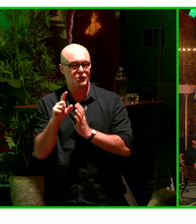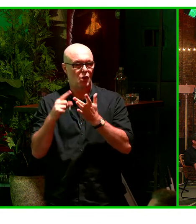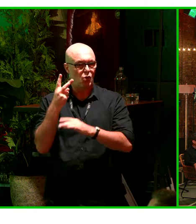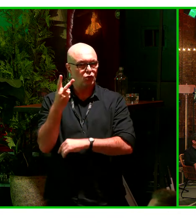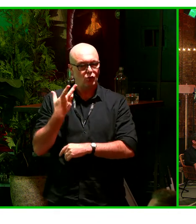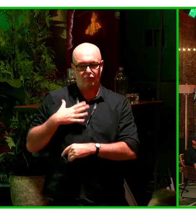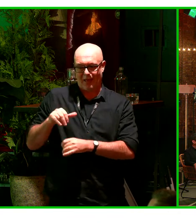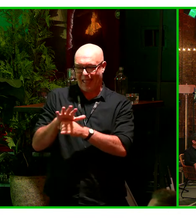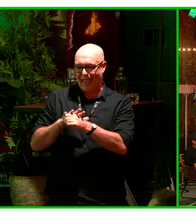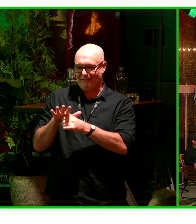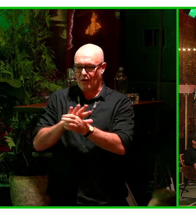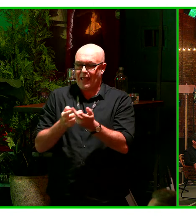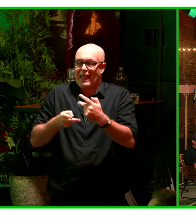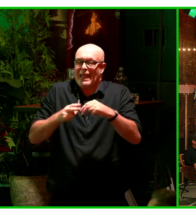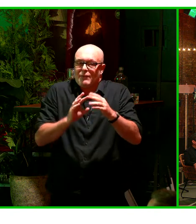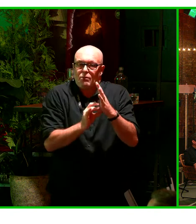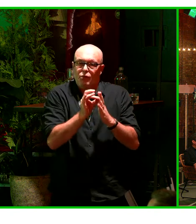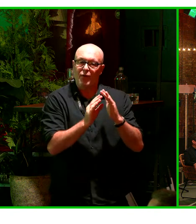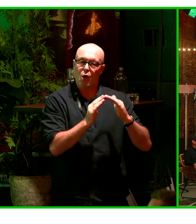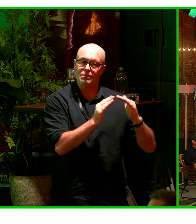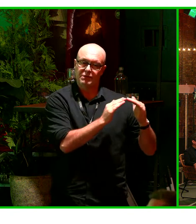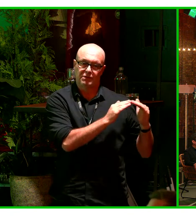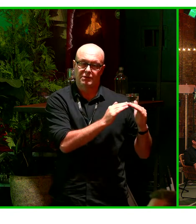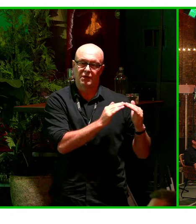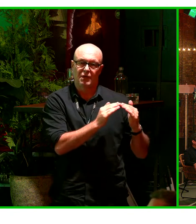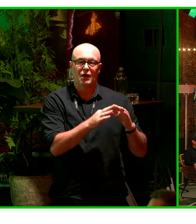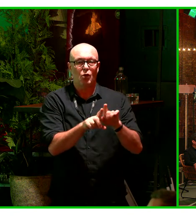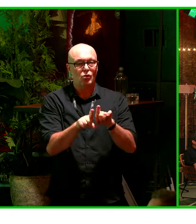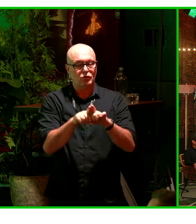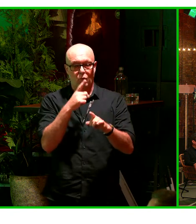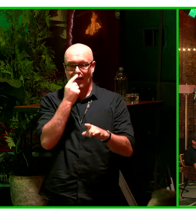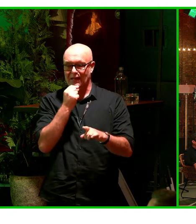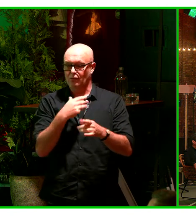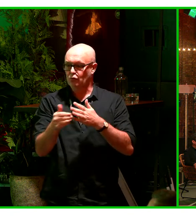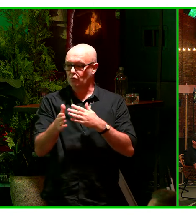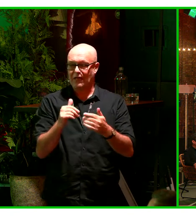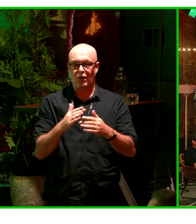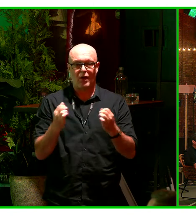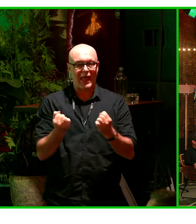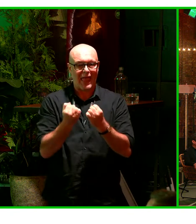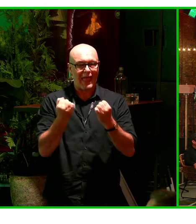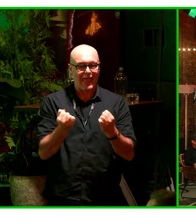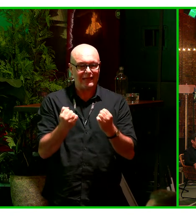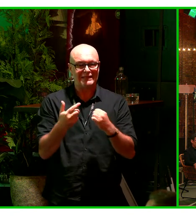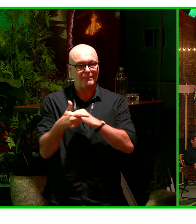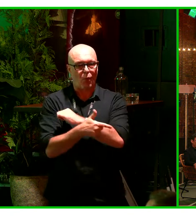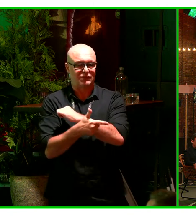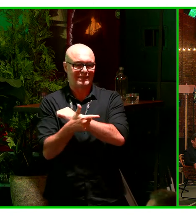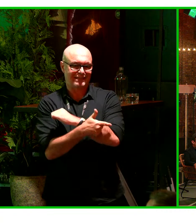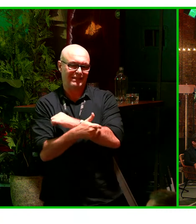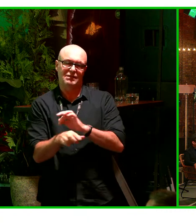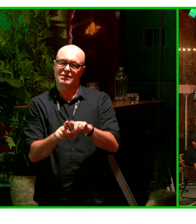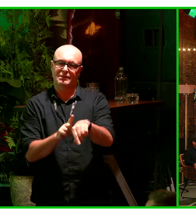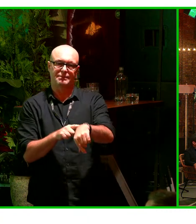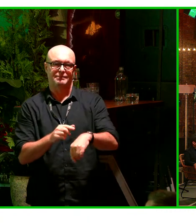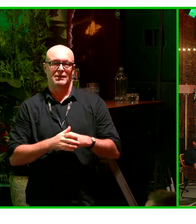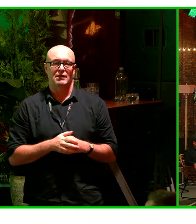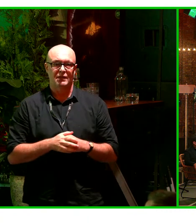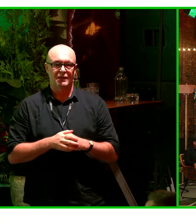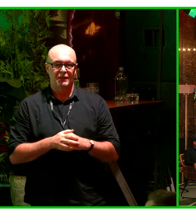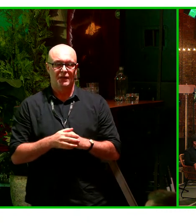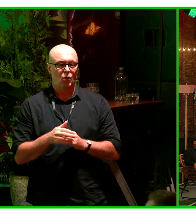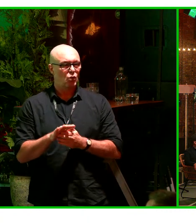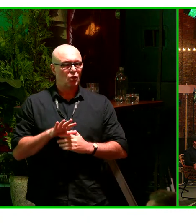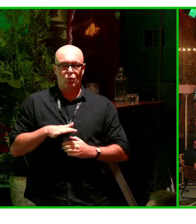people better homes to live in, and also tackling energy poverty at the same time. So not